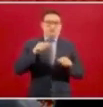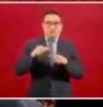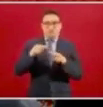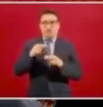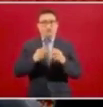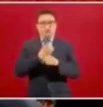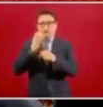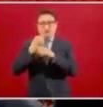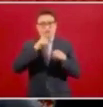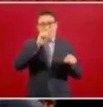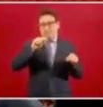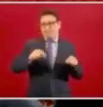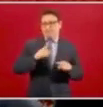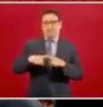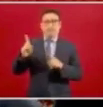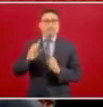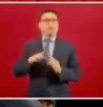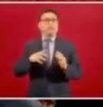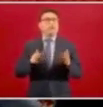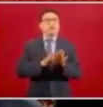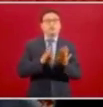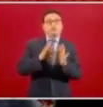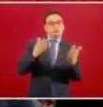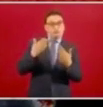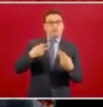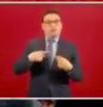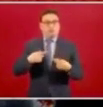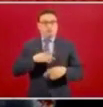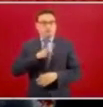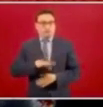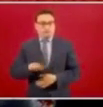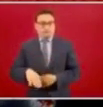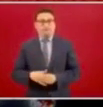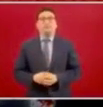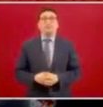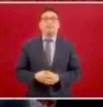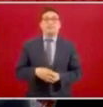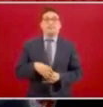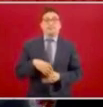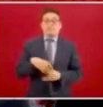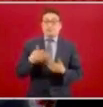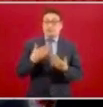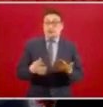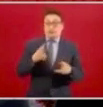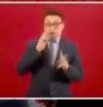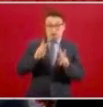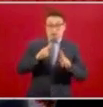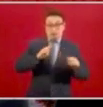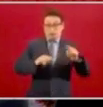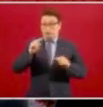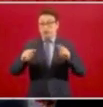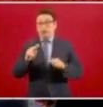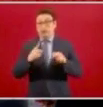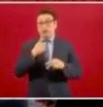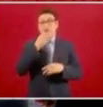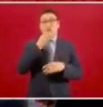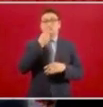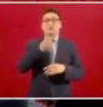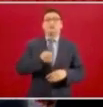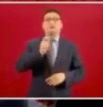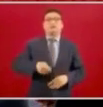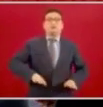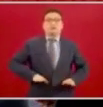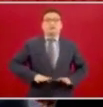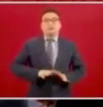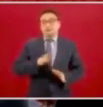And this is due to pre-existing medical conditions and overall poor nutrition characteristics